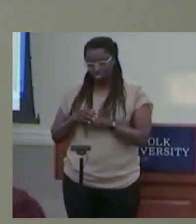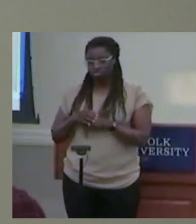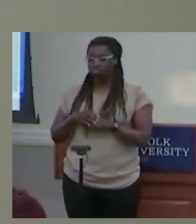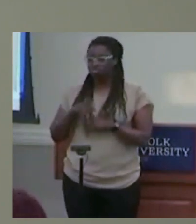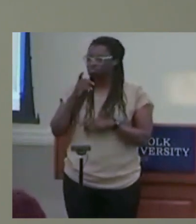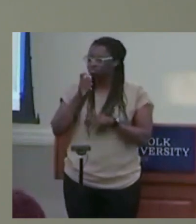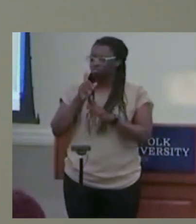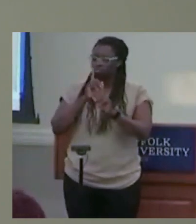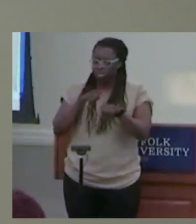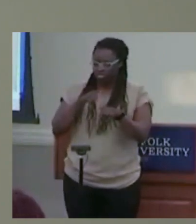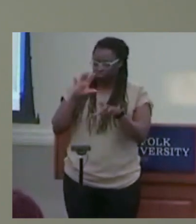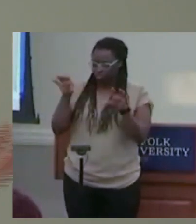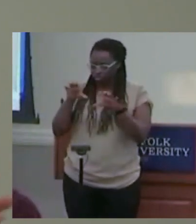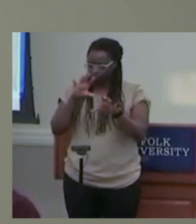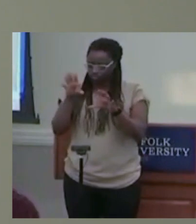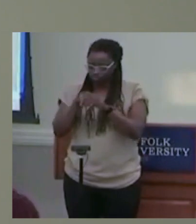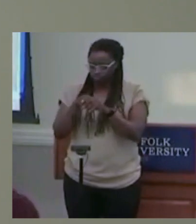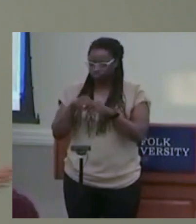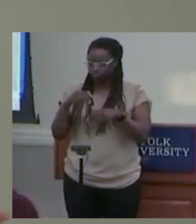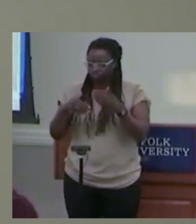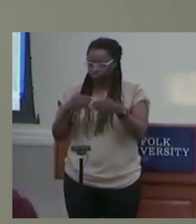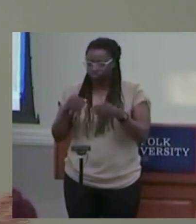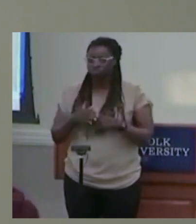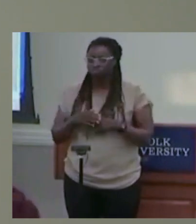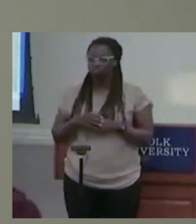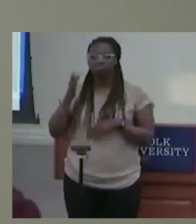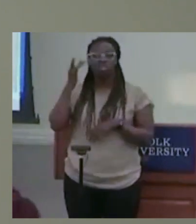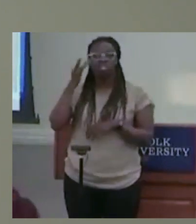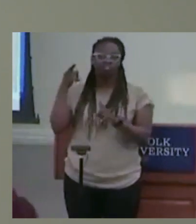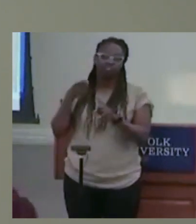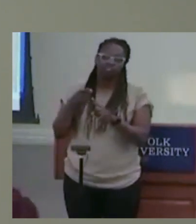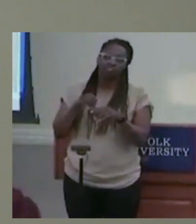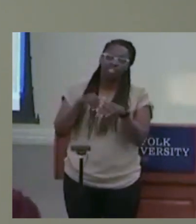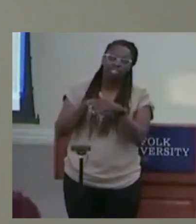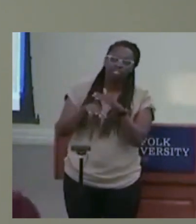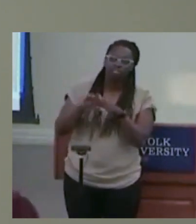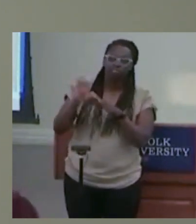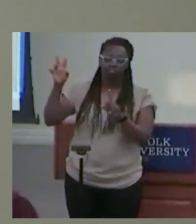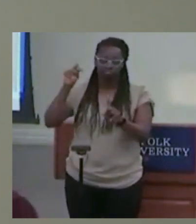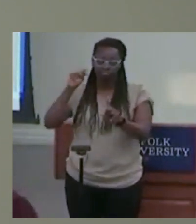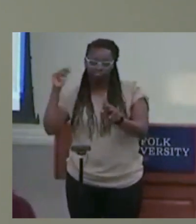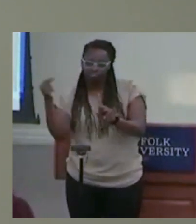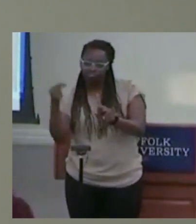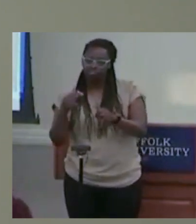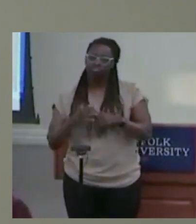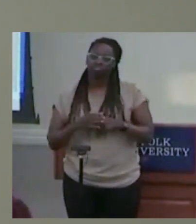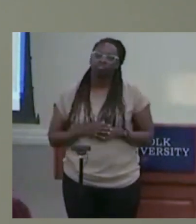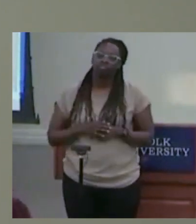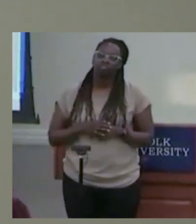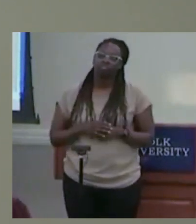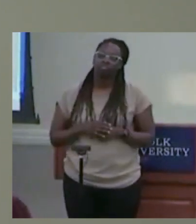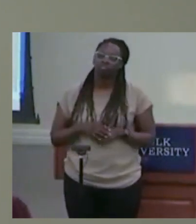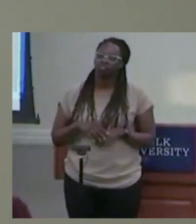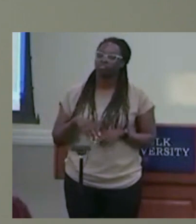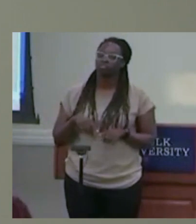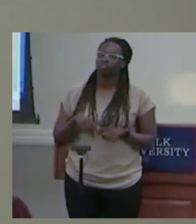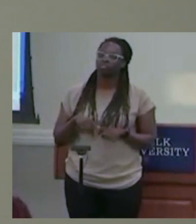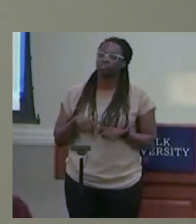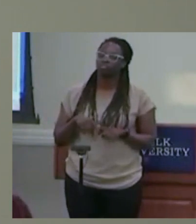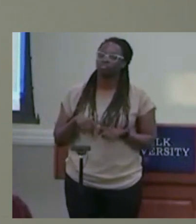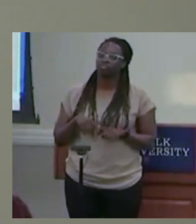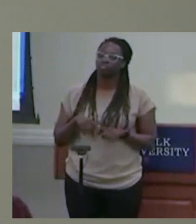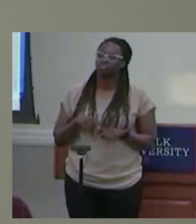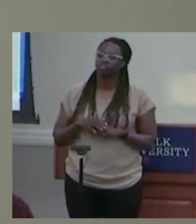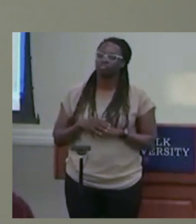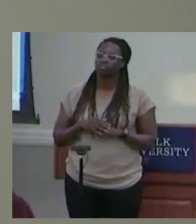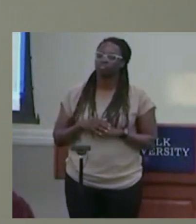because of the accessibility, the viewpoint, the things, but there were 14, and the view of